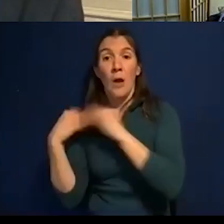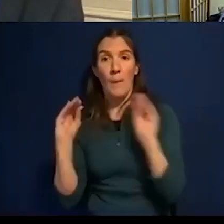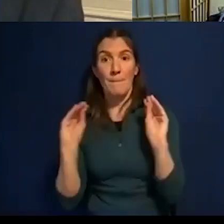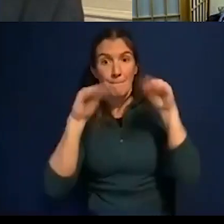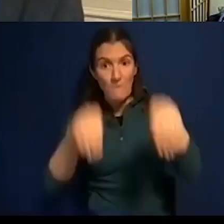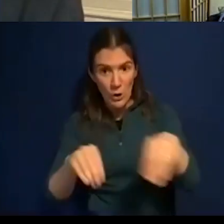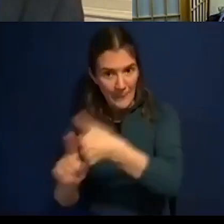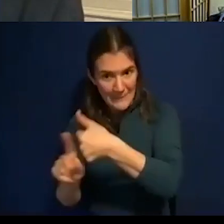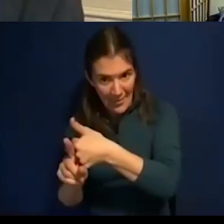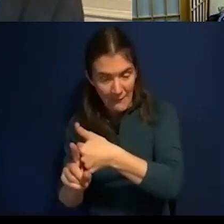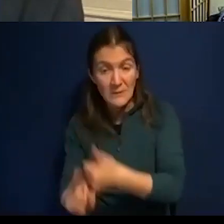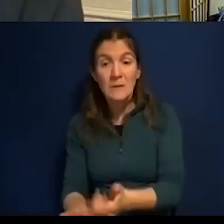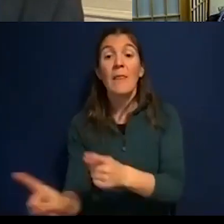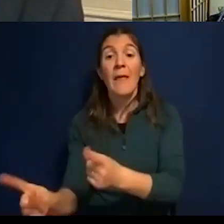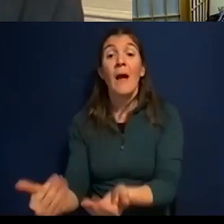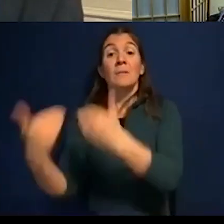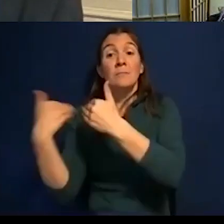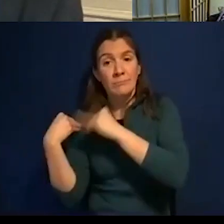their responsibility.